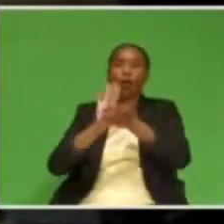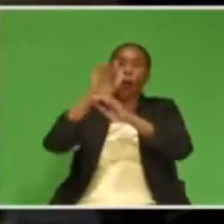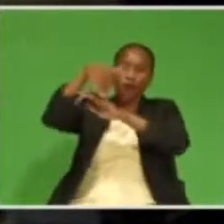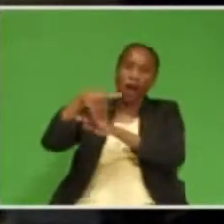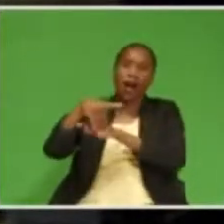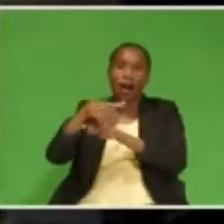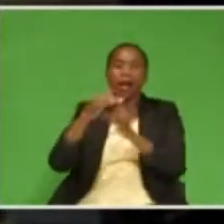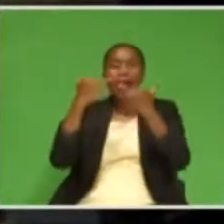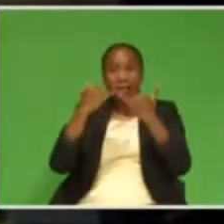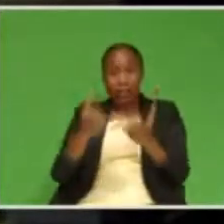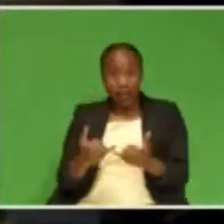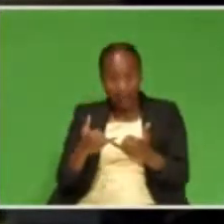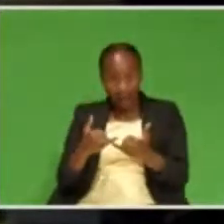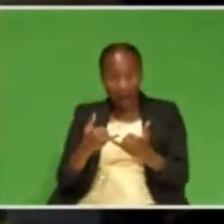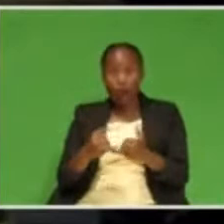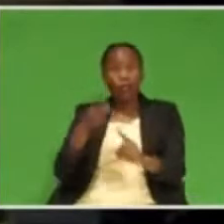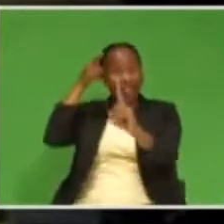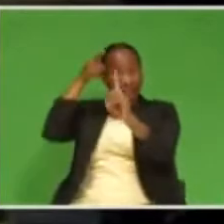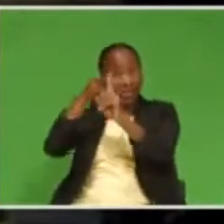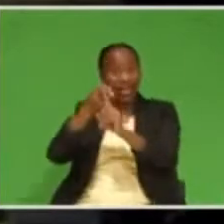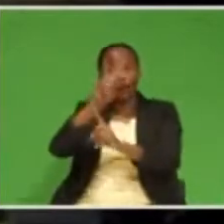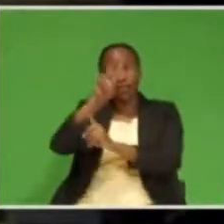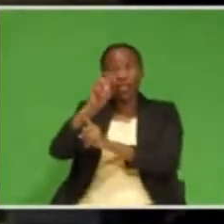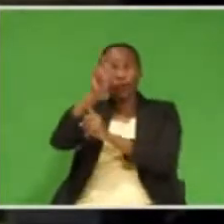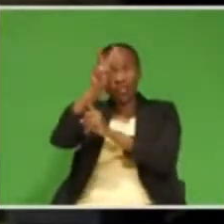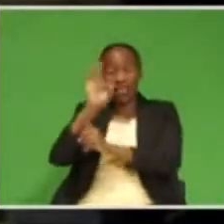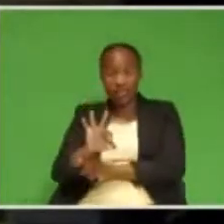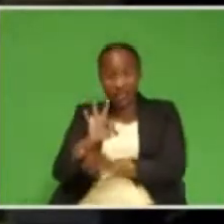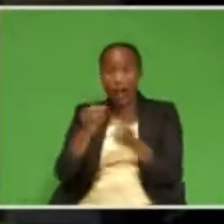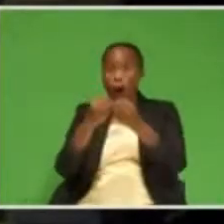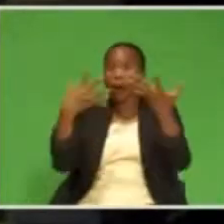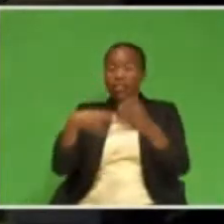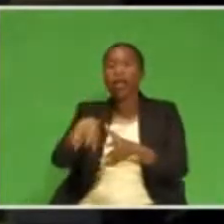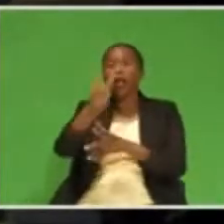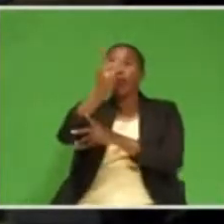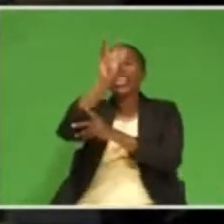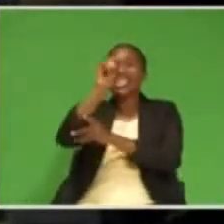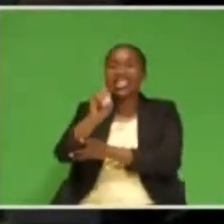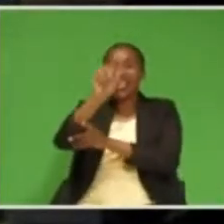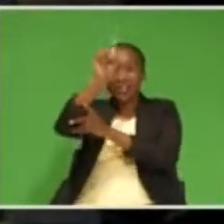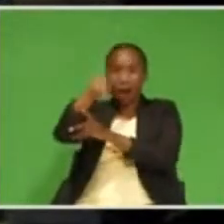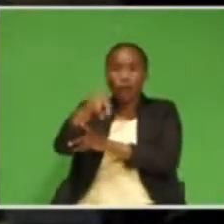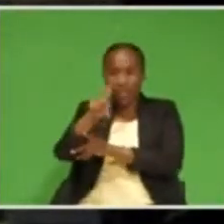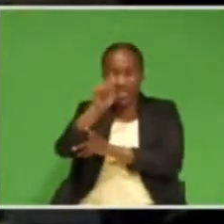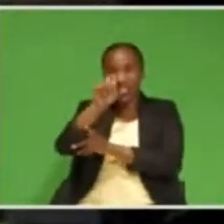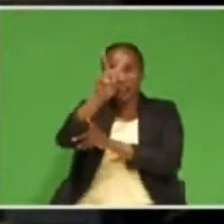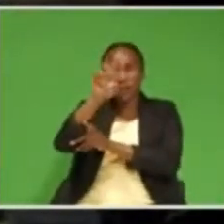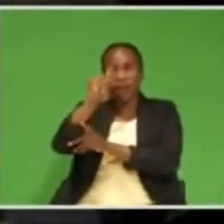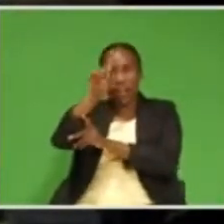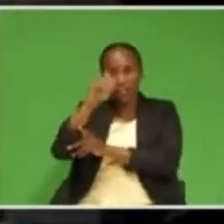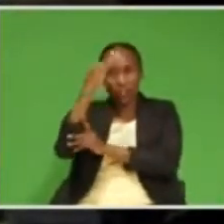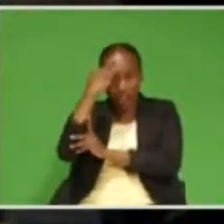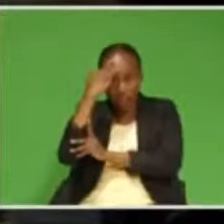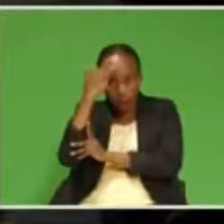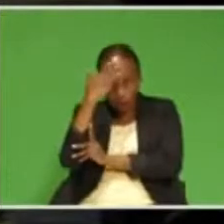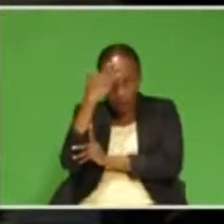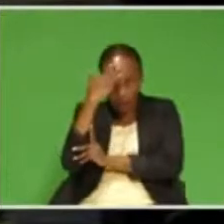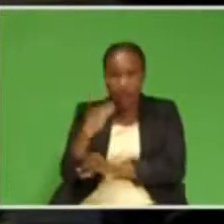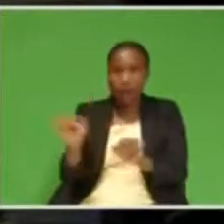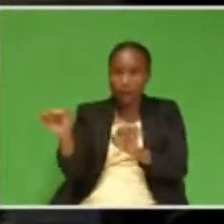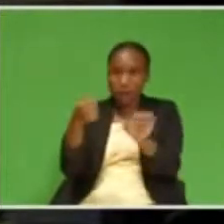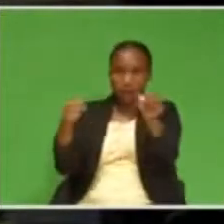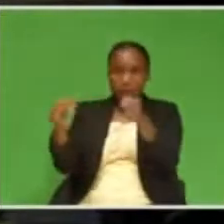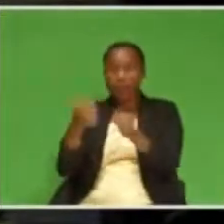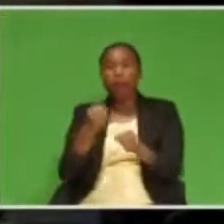target for 2023 to 20,000 TVET graduates to be placed in